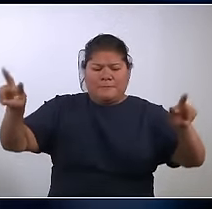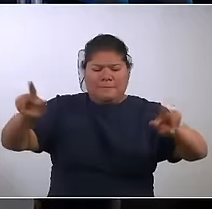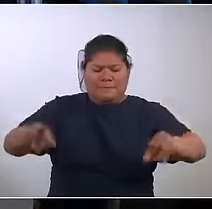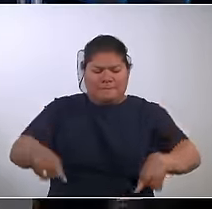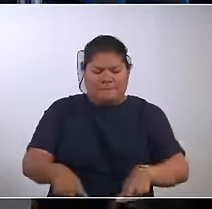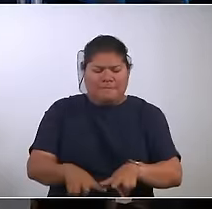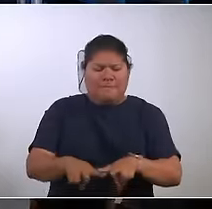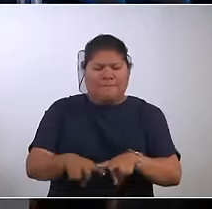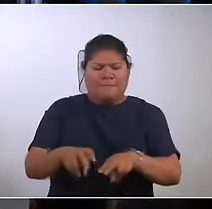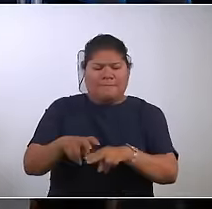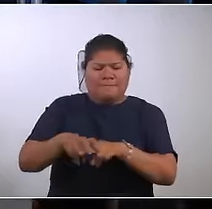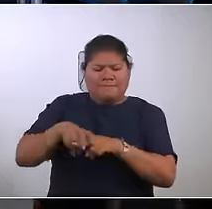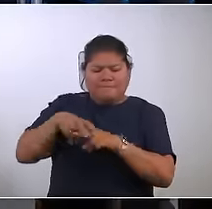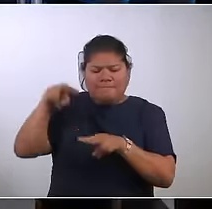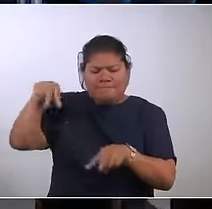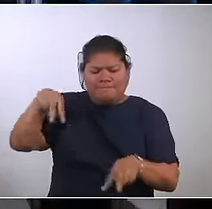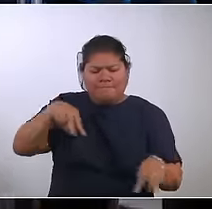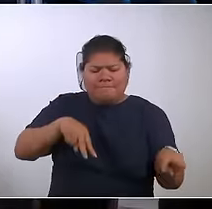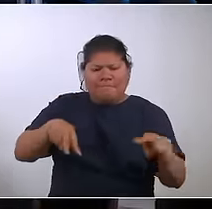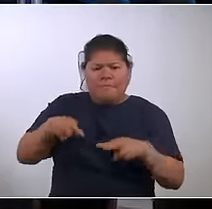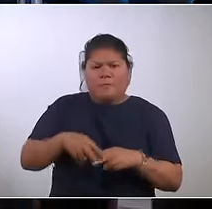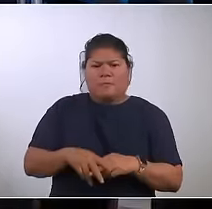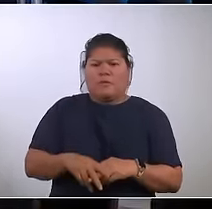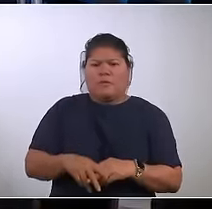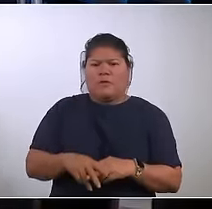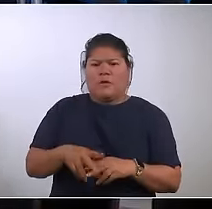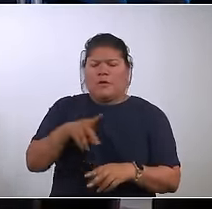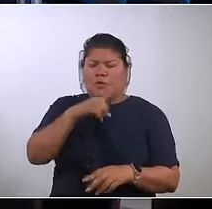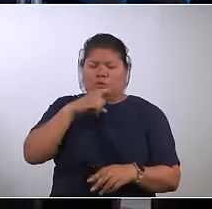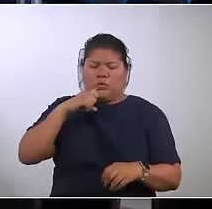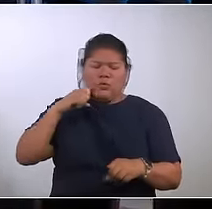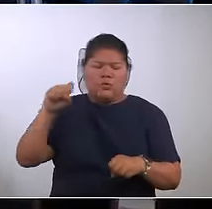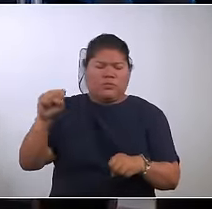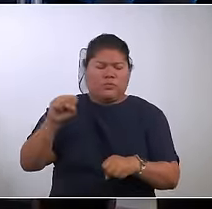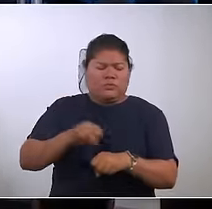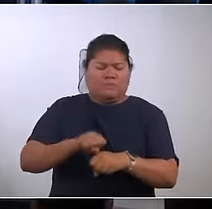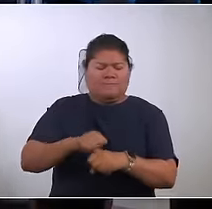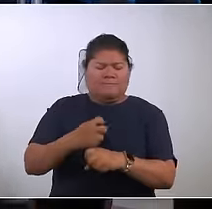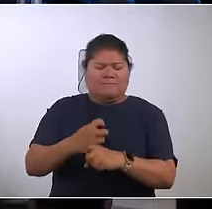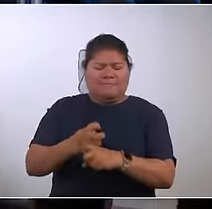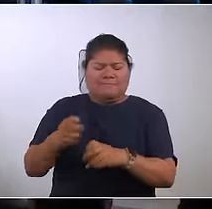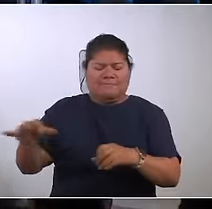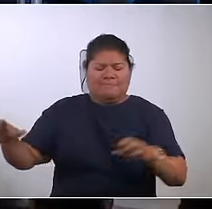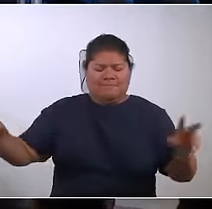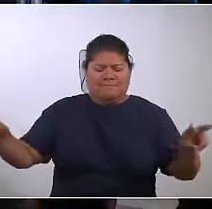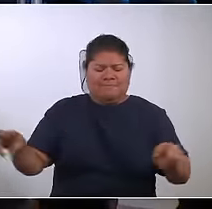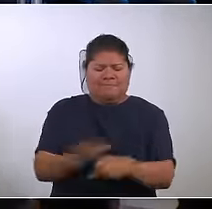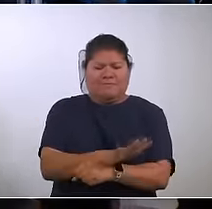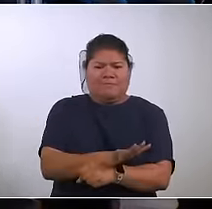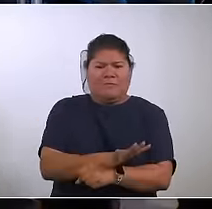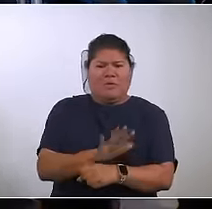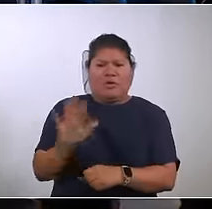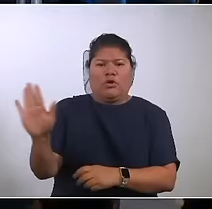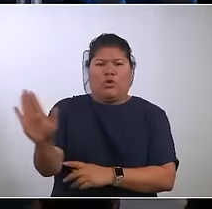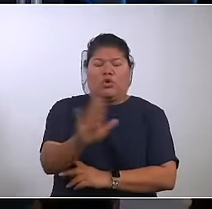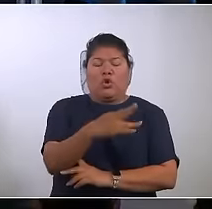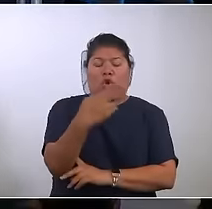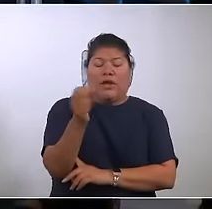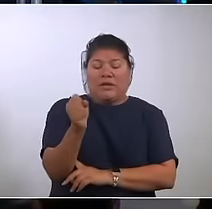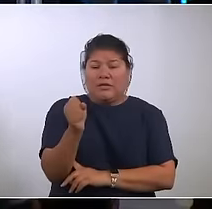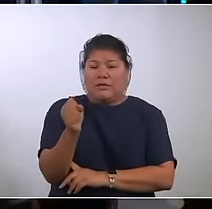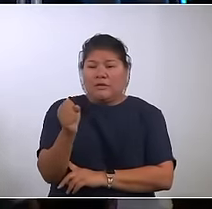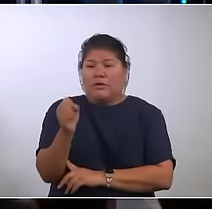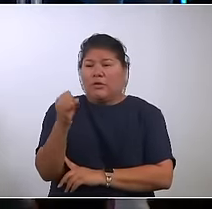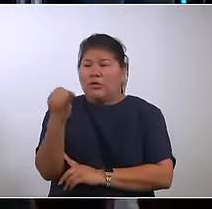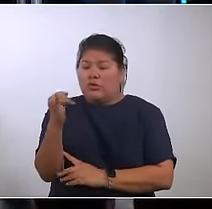valley. Y me llevó en el espíritu del Señor y me puso full en el valle. Full of dry bones. Lleno de huesos secos. Your high school. Su preparatoria.